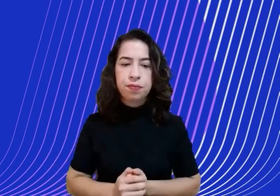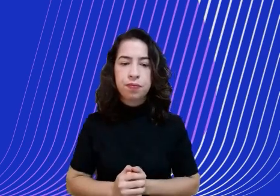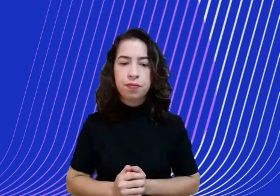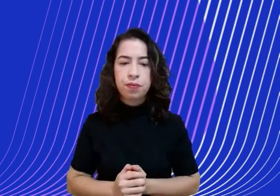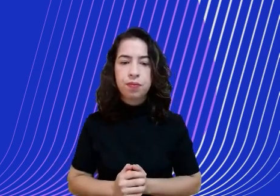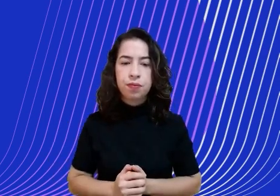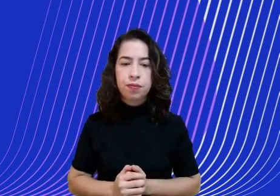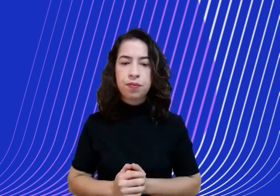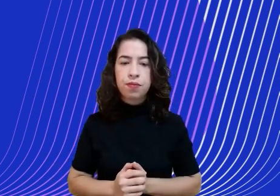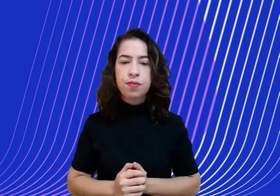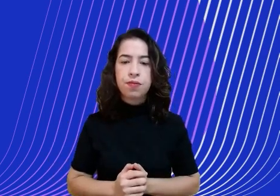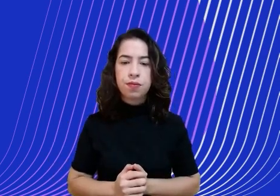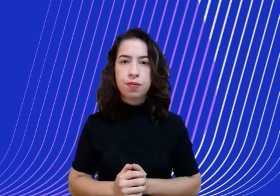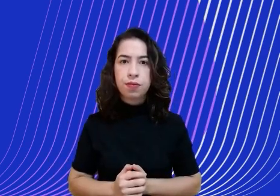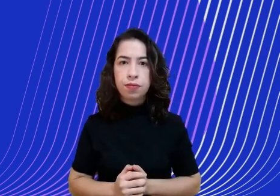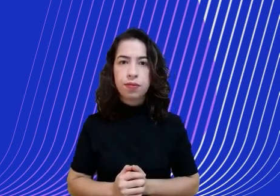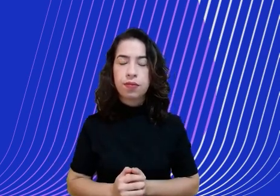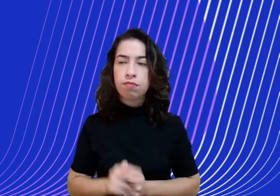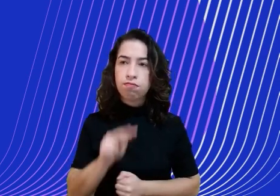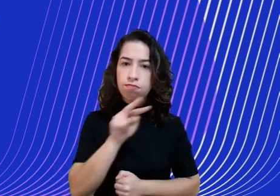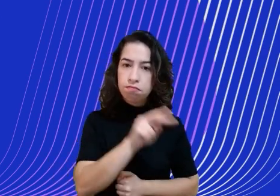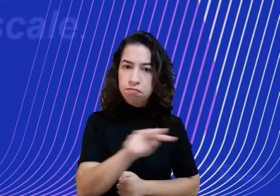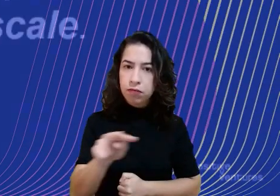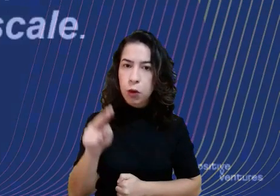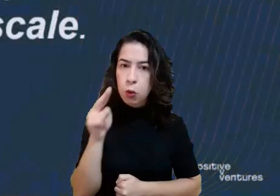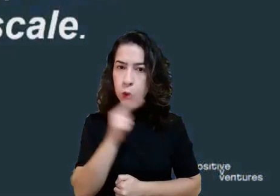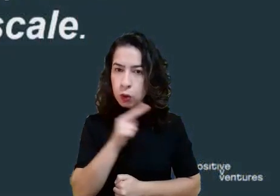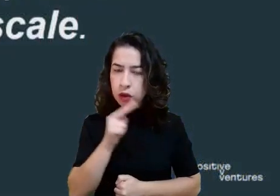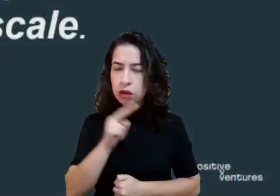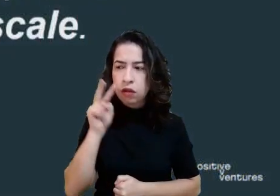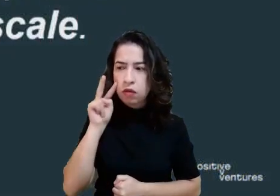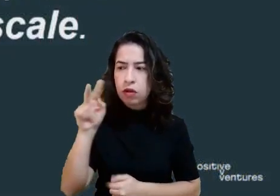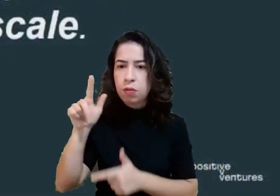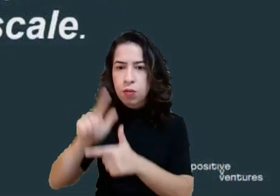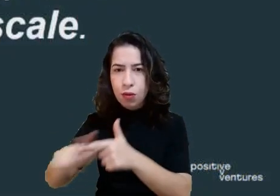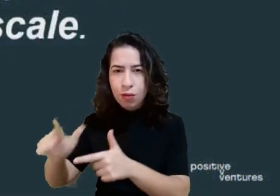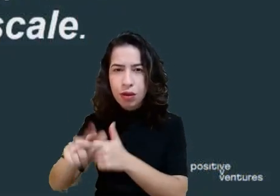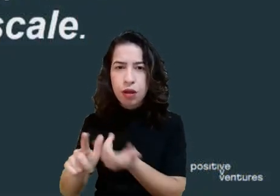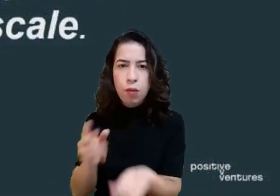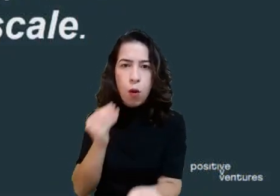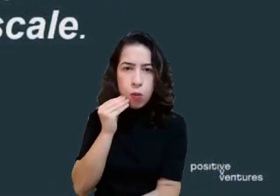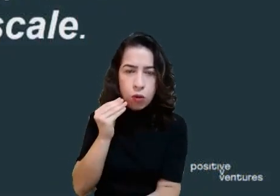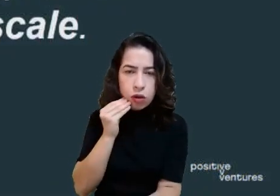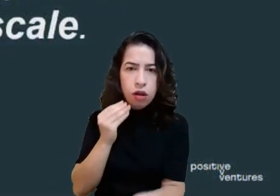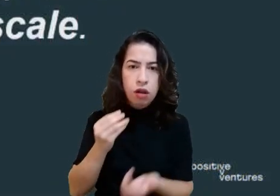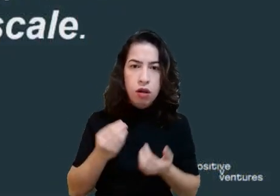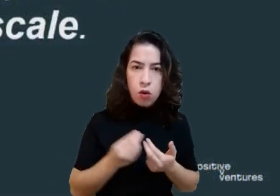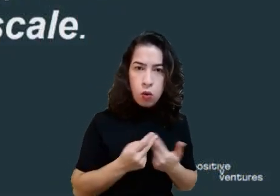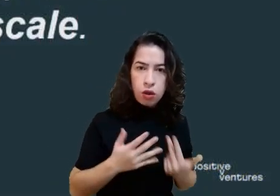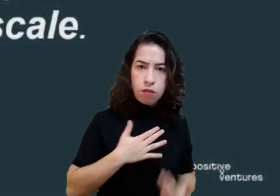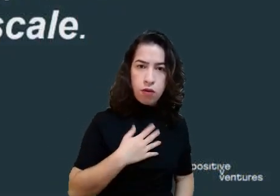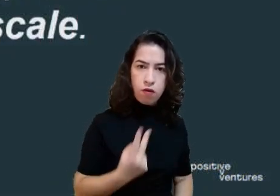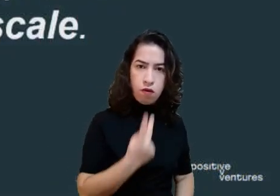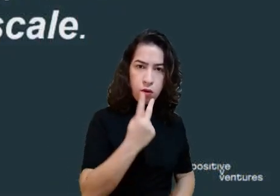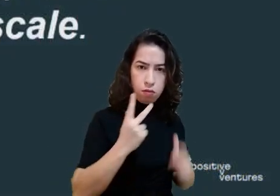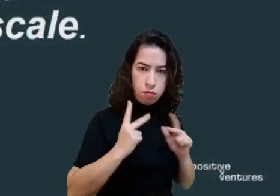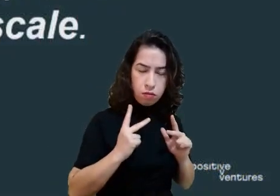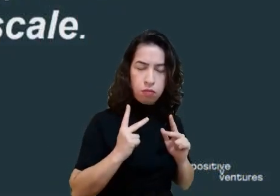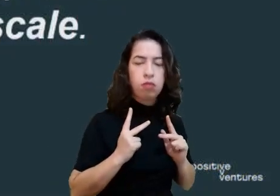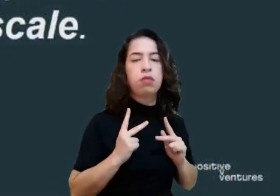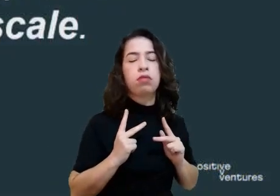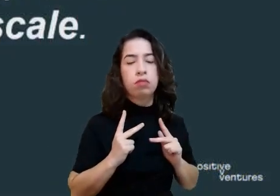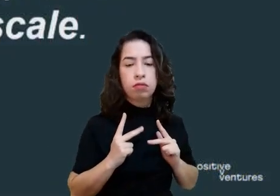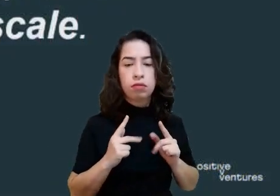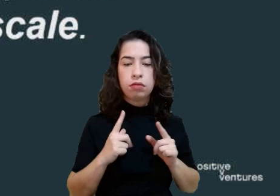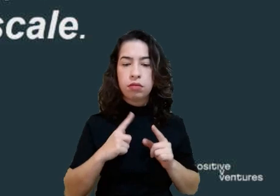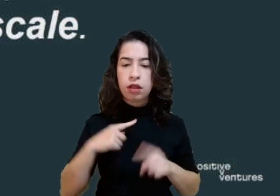And I think with all this urgency scenario, that looking at the problem, looking at the opportunity, looking to my personal values too, is where